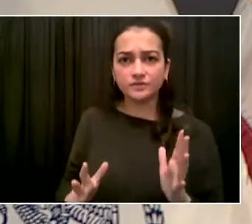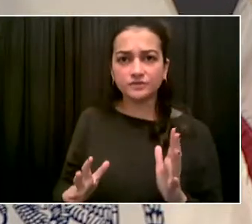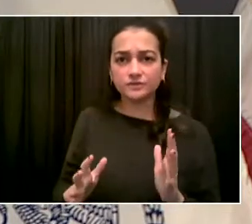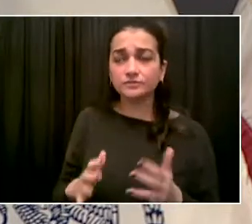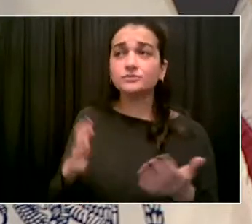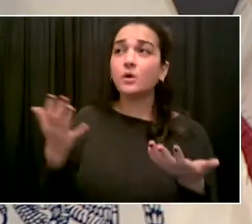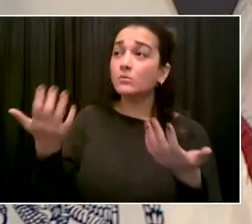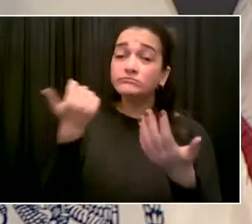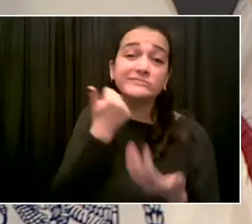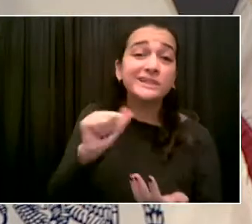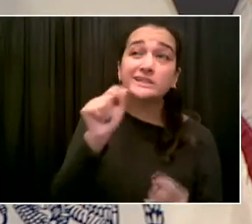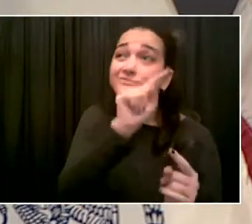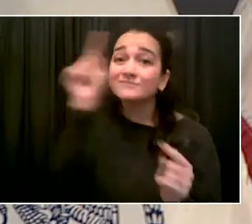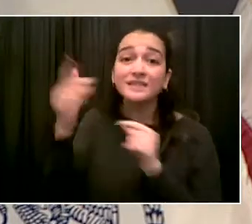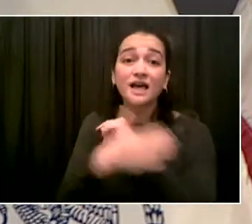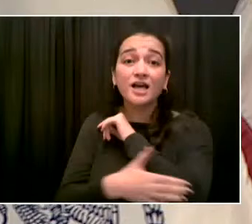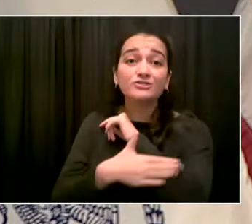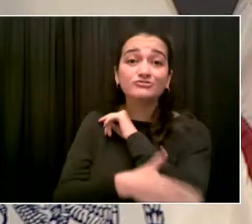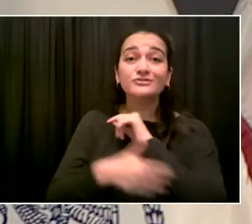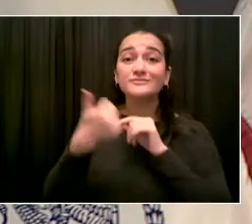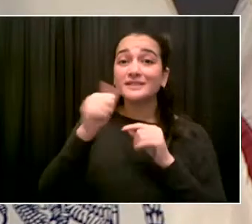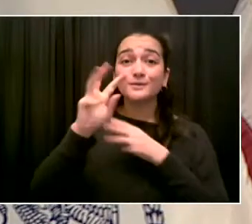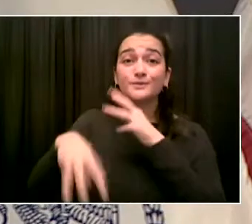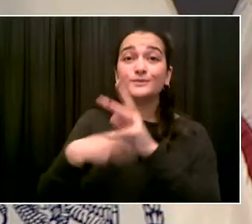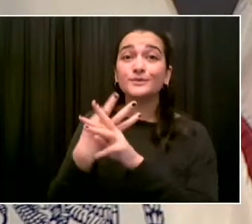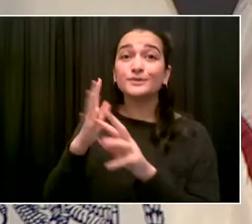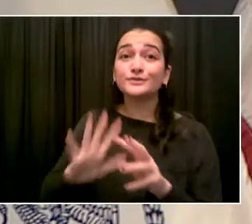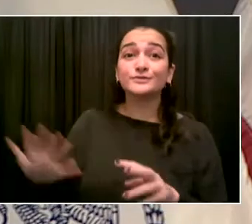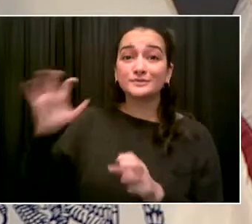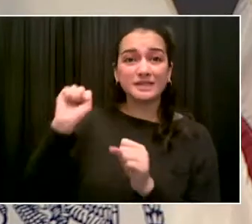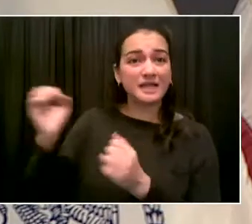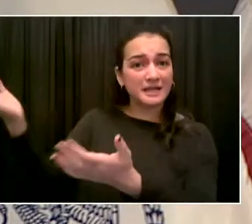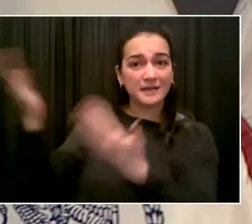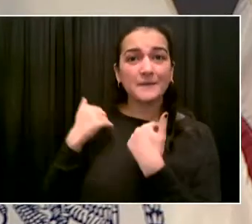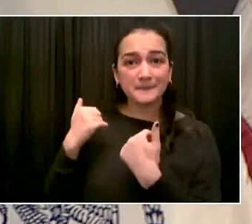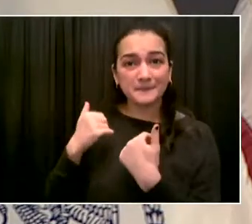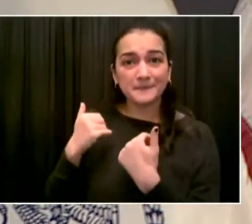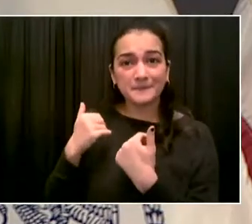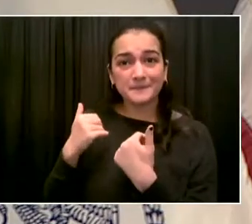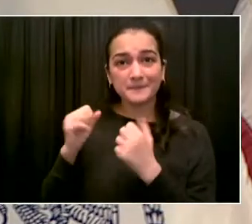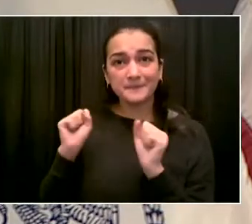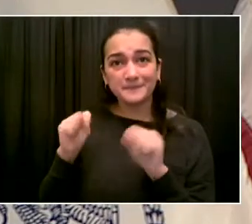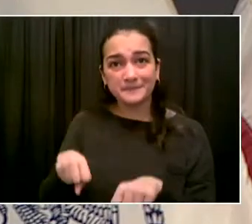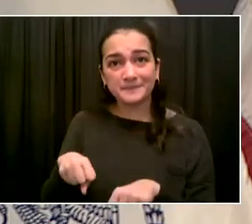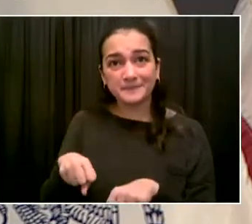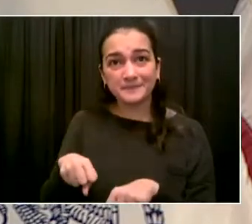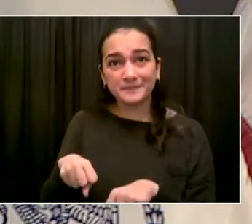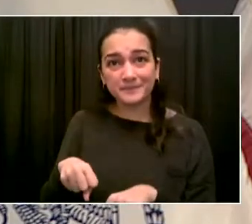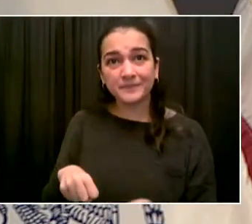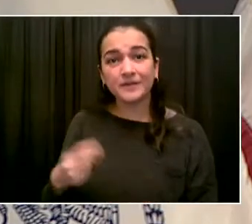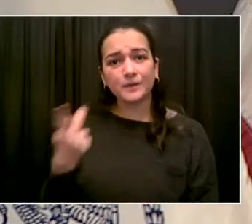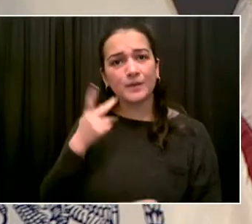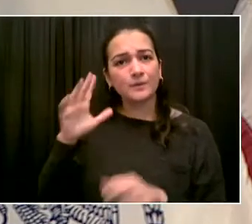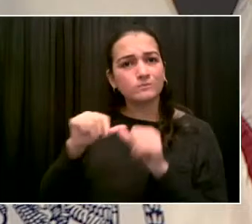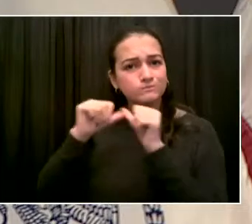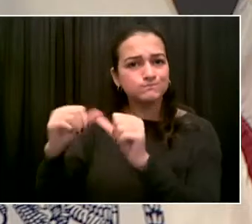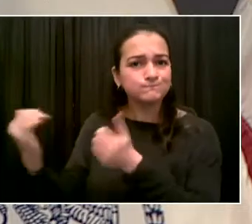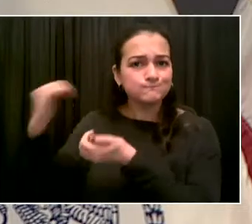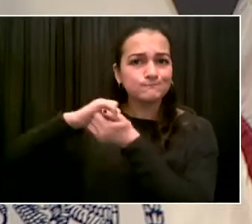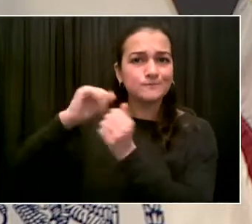UK. Great bond we share with the people of the UK. We want to see them come here, and we have this great partnership going